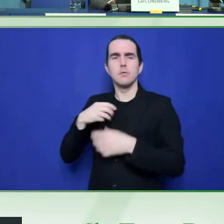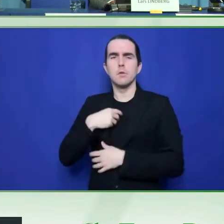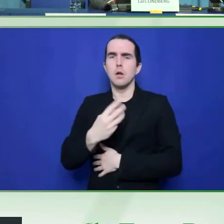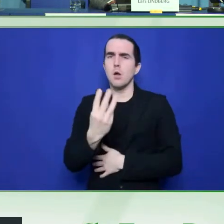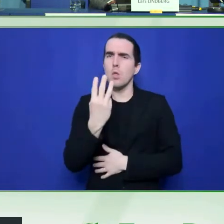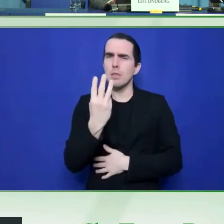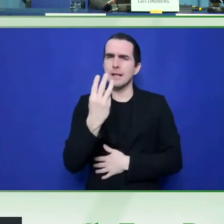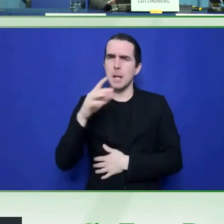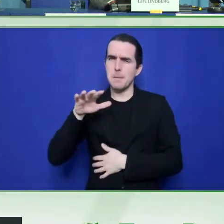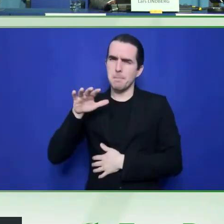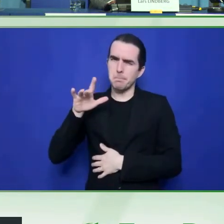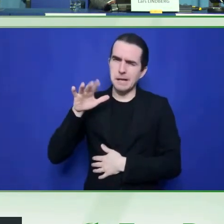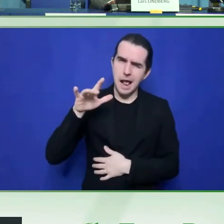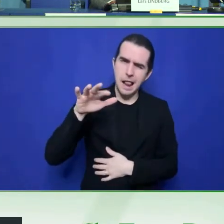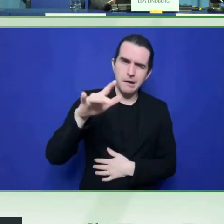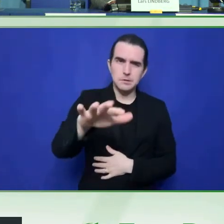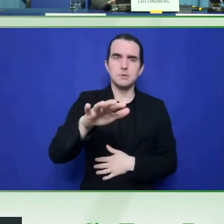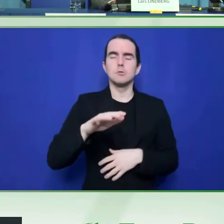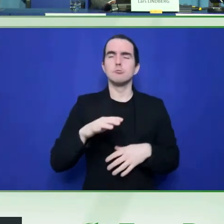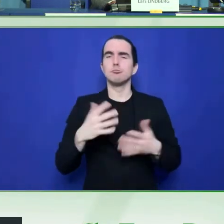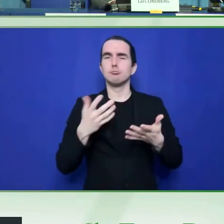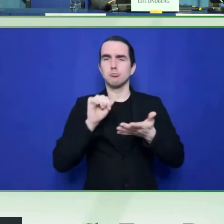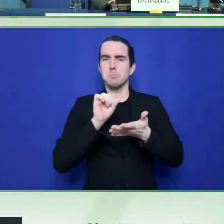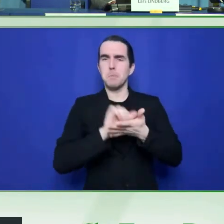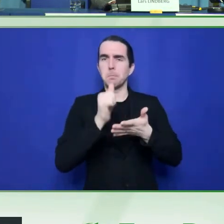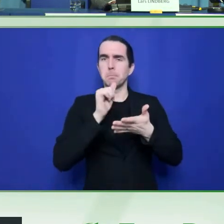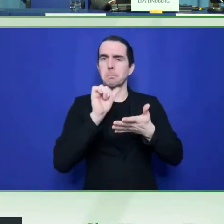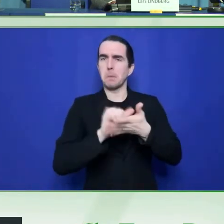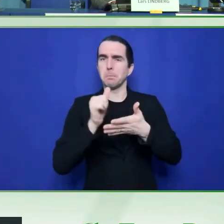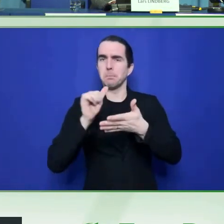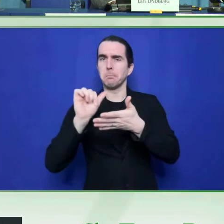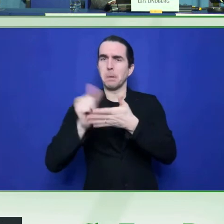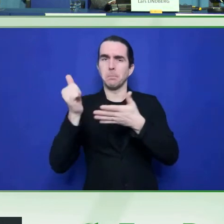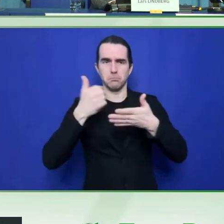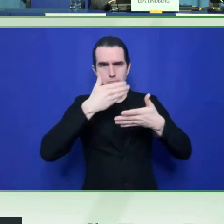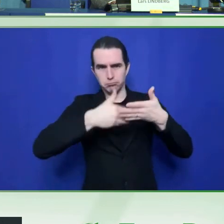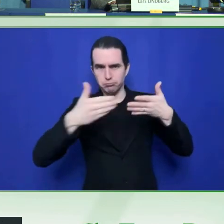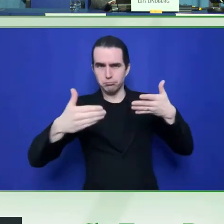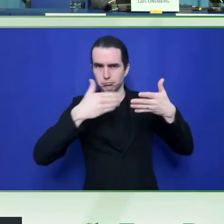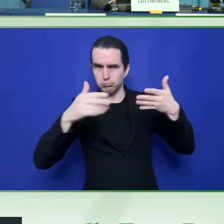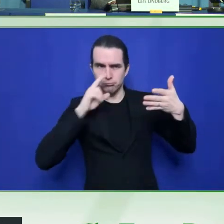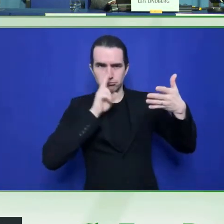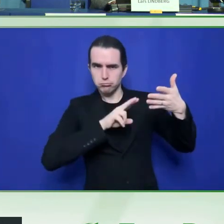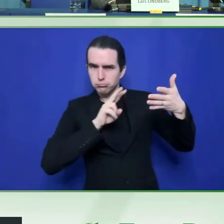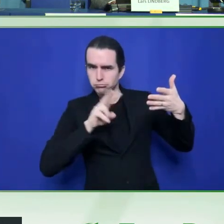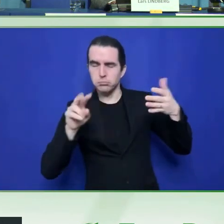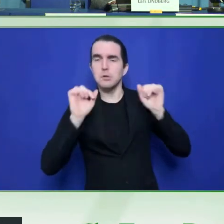needs, also a toolbox on the inclusive workplace,